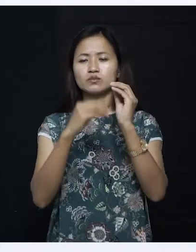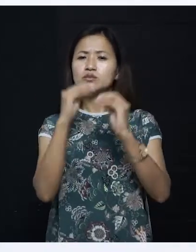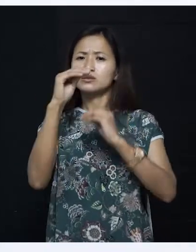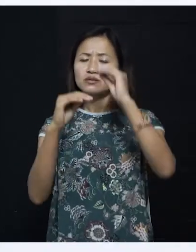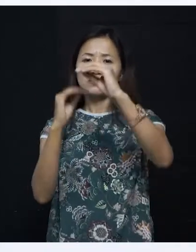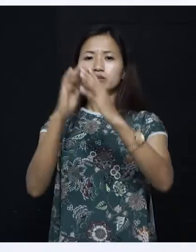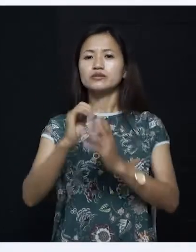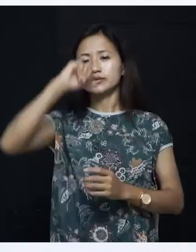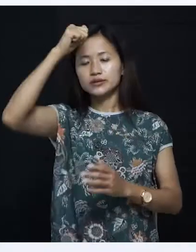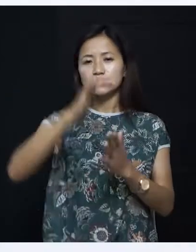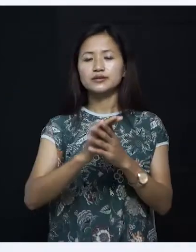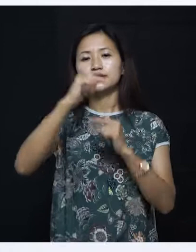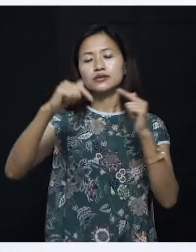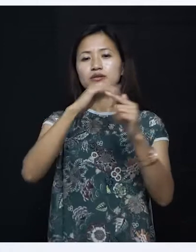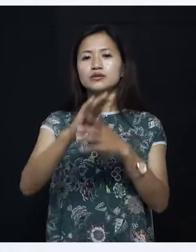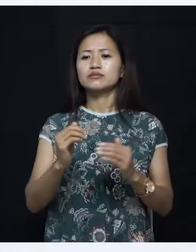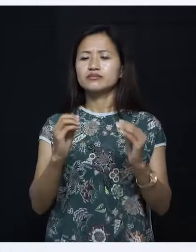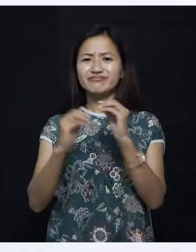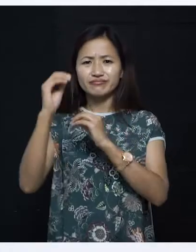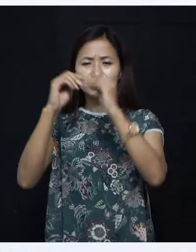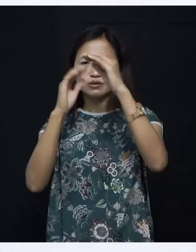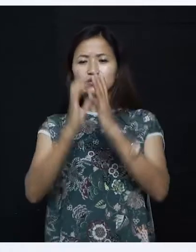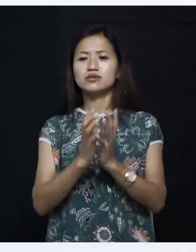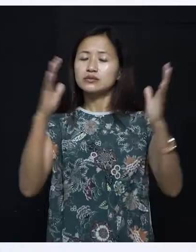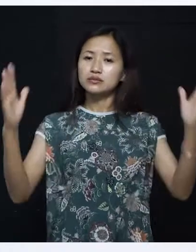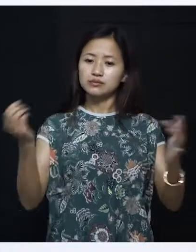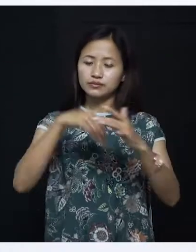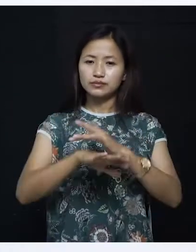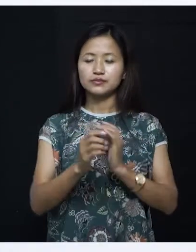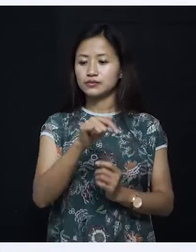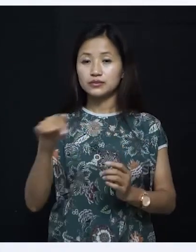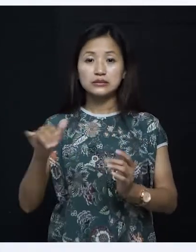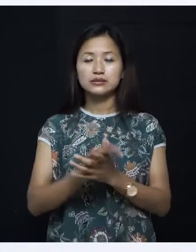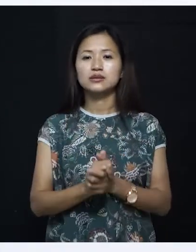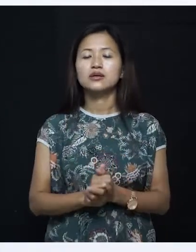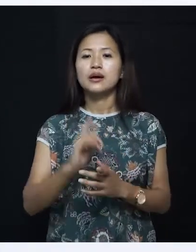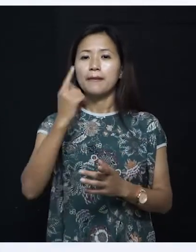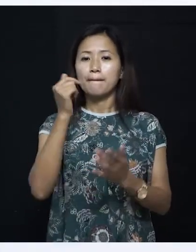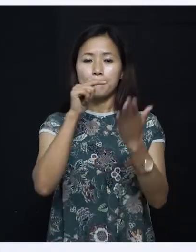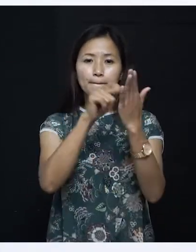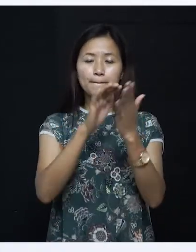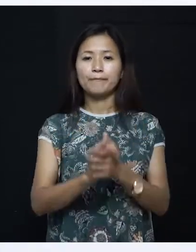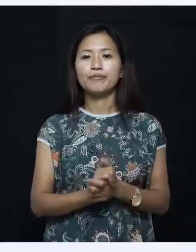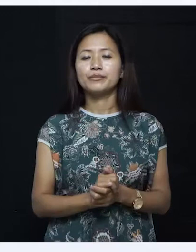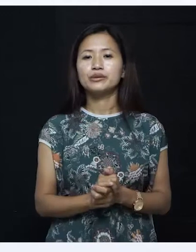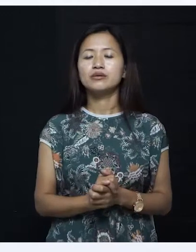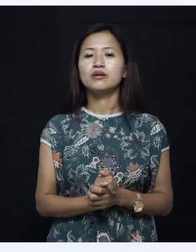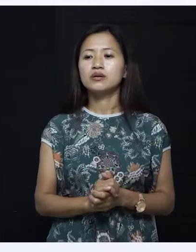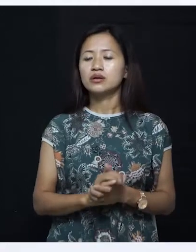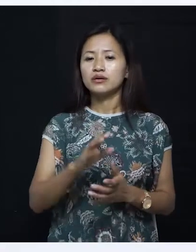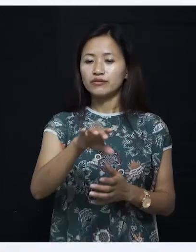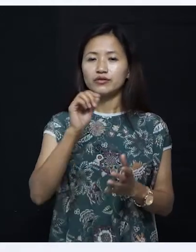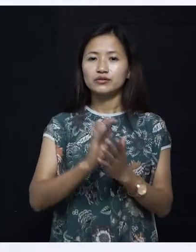India industries is also developing a lot in this, okay? And here the main point is they have